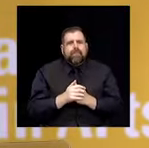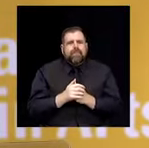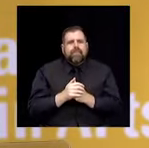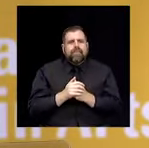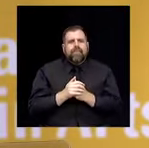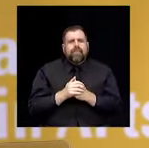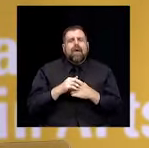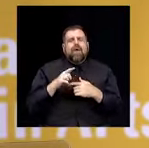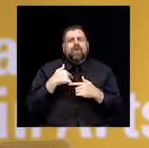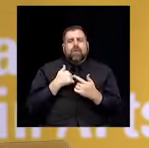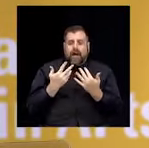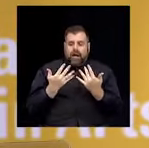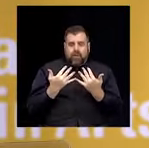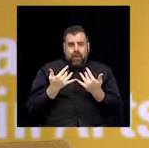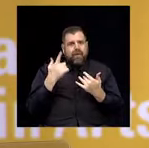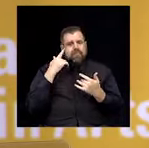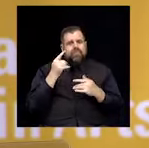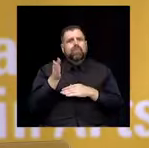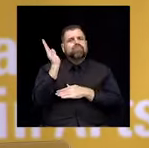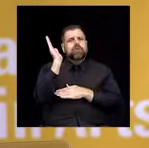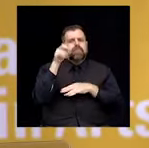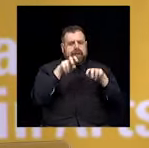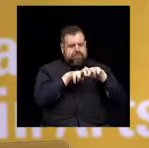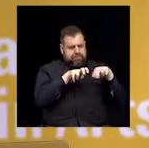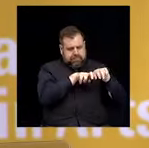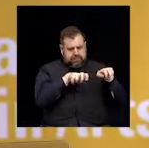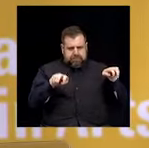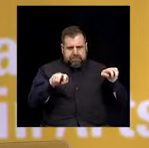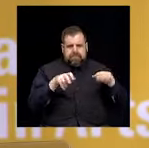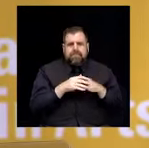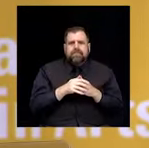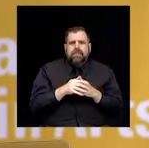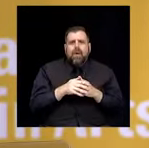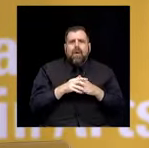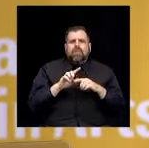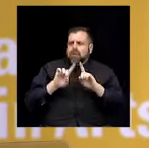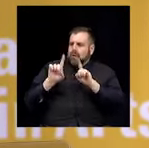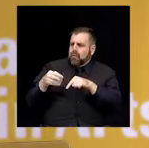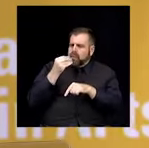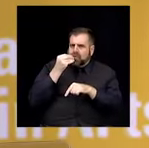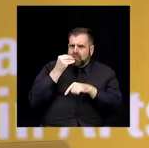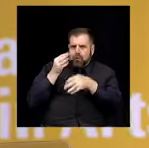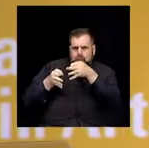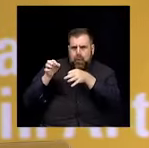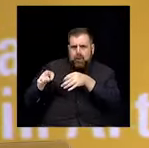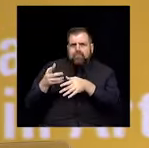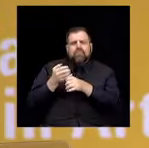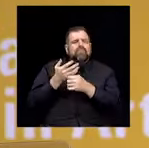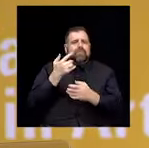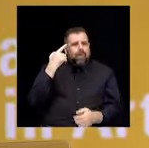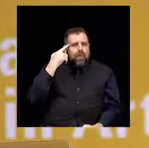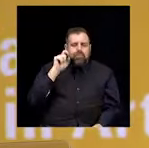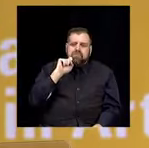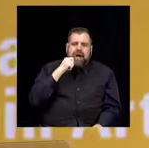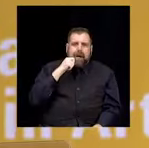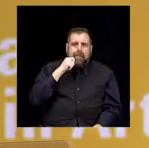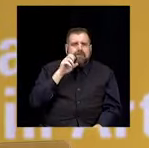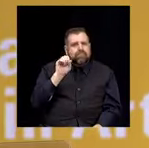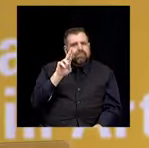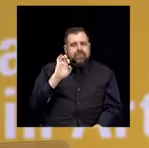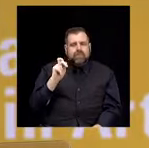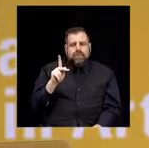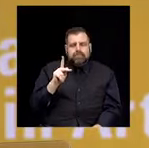While I was waiting to go on a panel at an event, I went to the food court to grab an apple to snack on while I